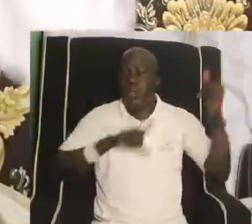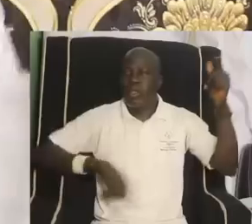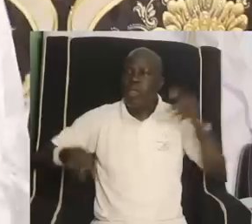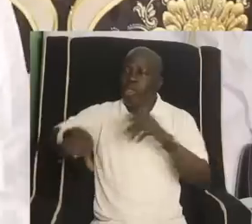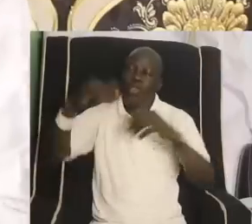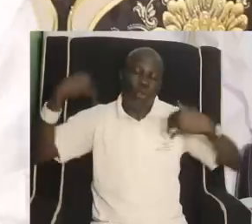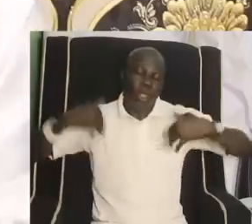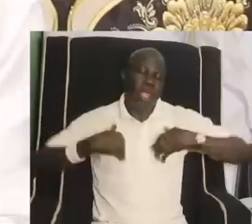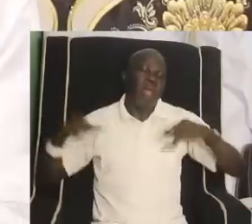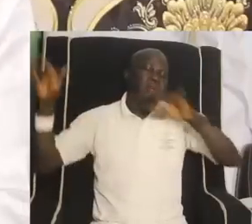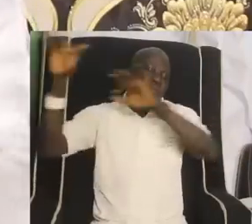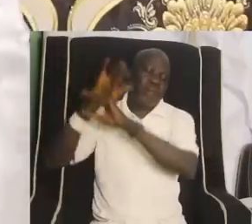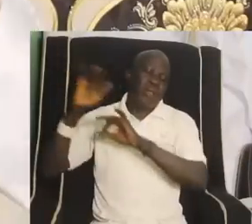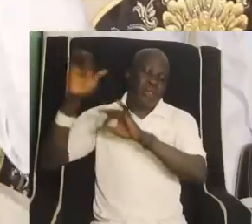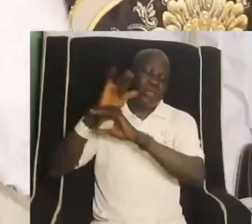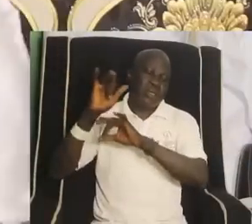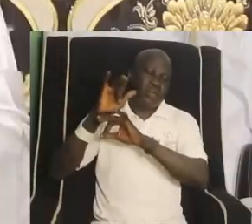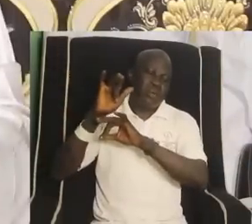In